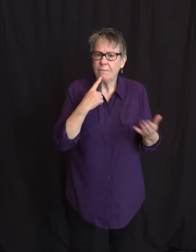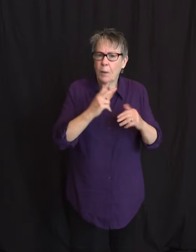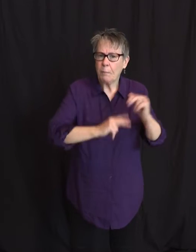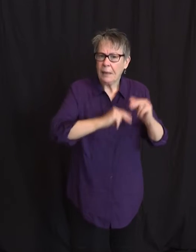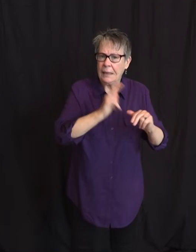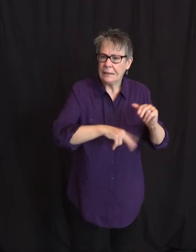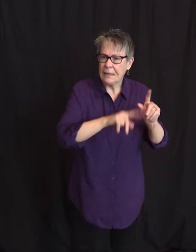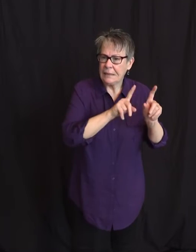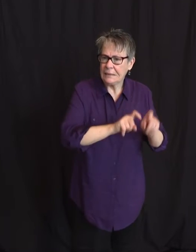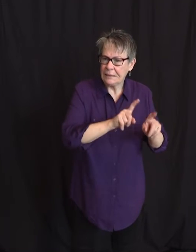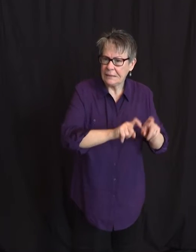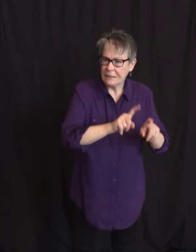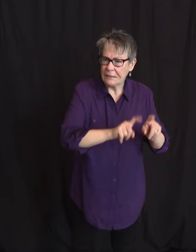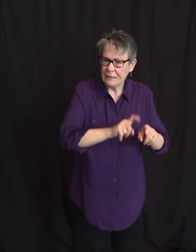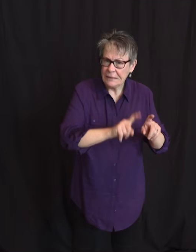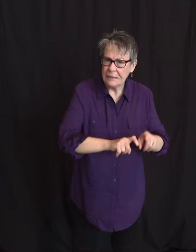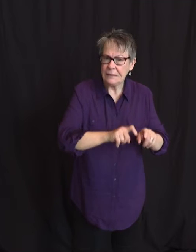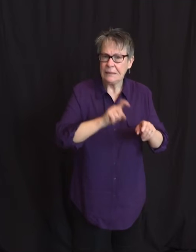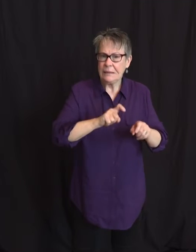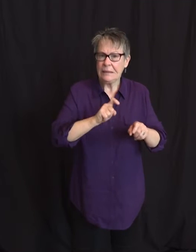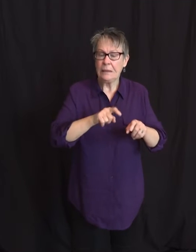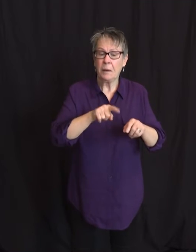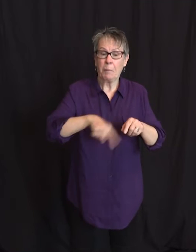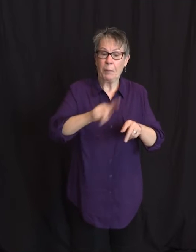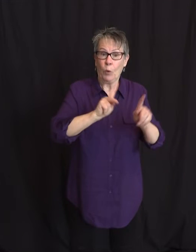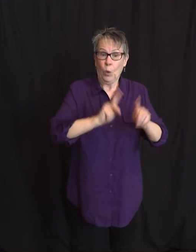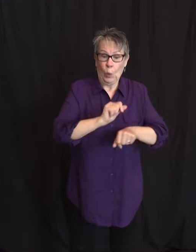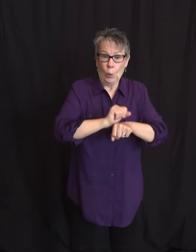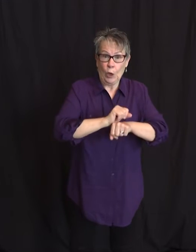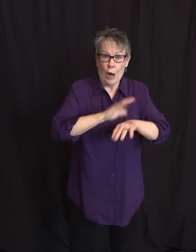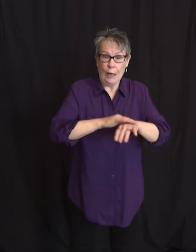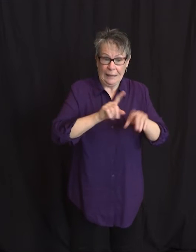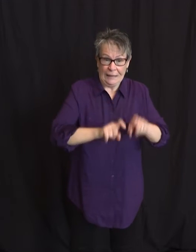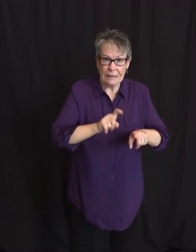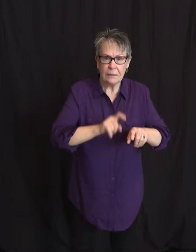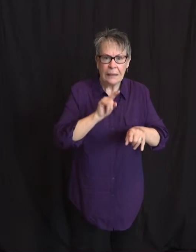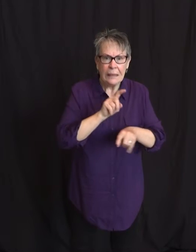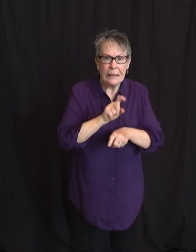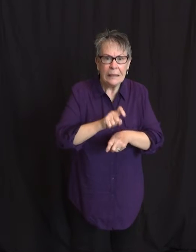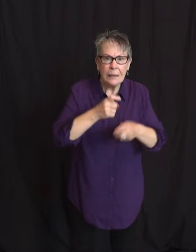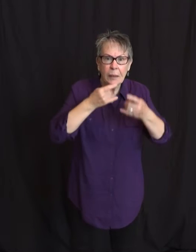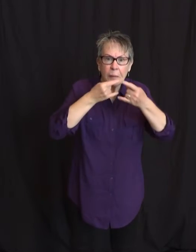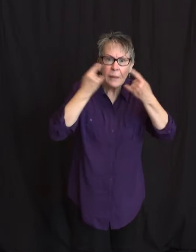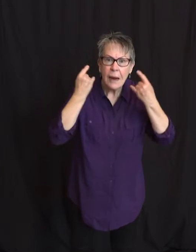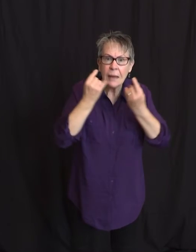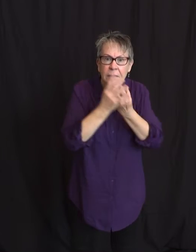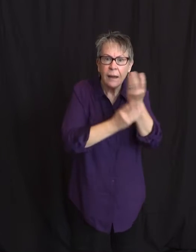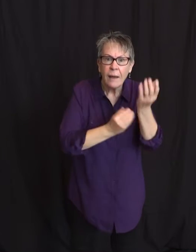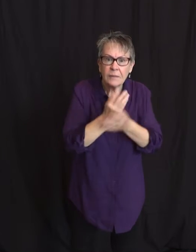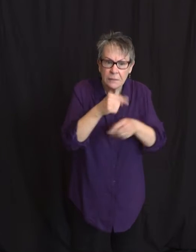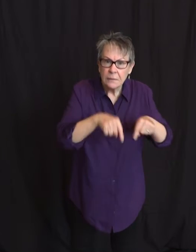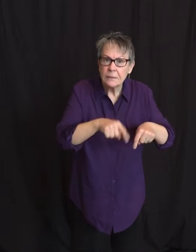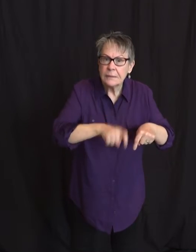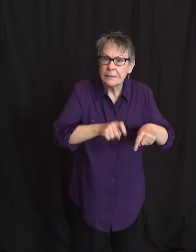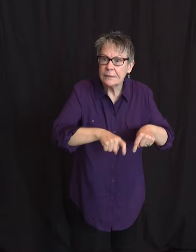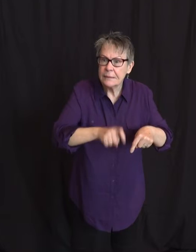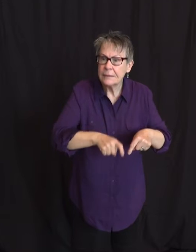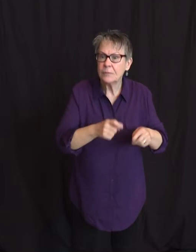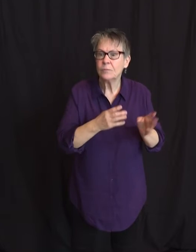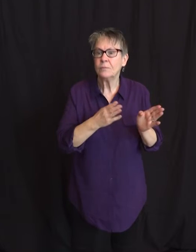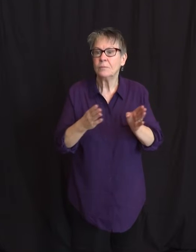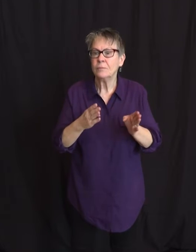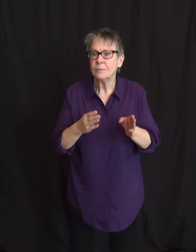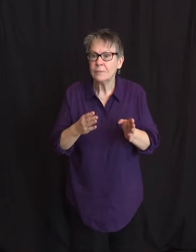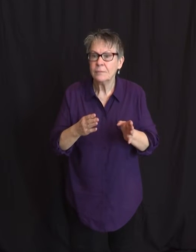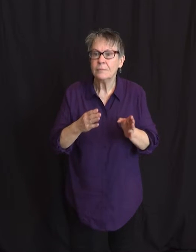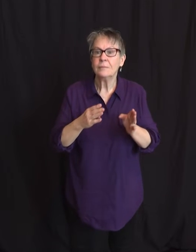and the PPE. How quick is the turnaround? The reagents. So the answer is, I'm